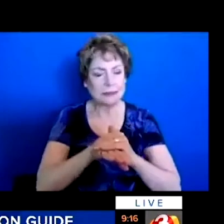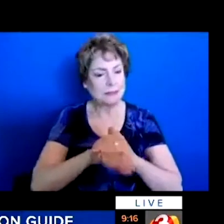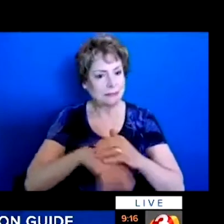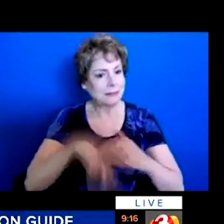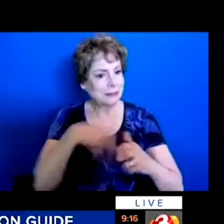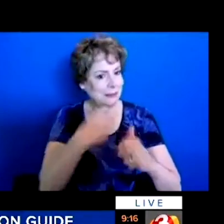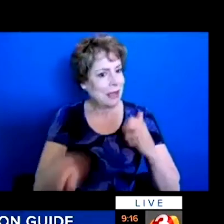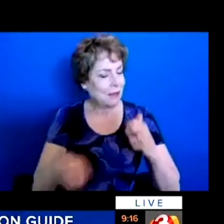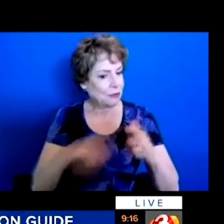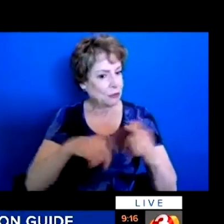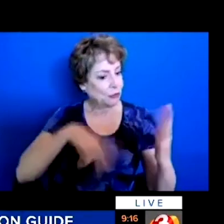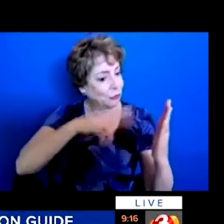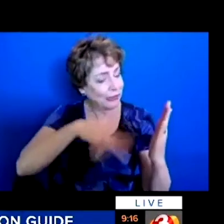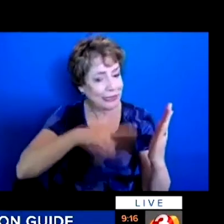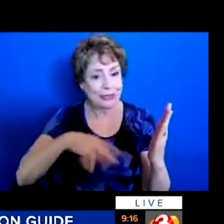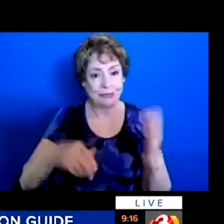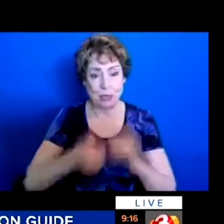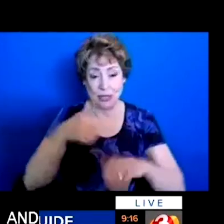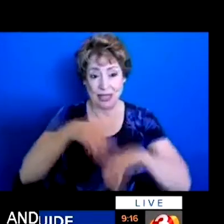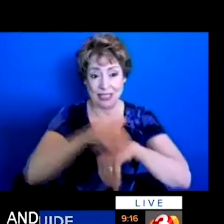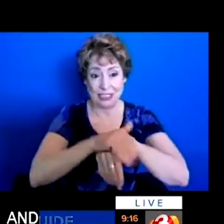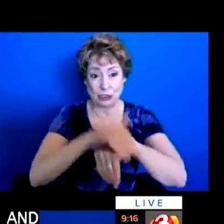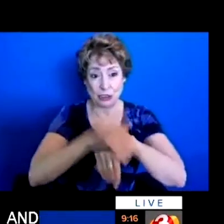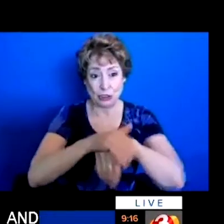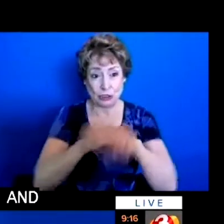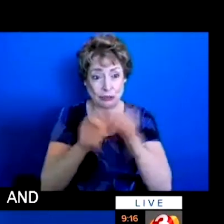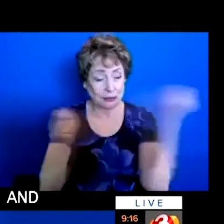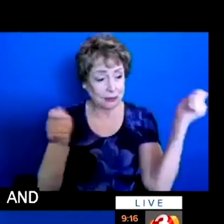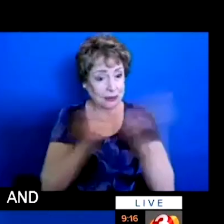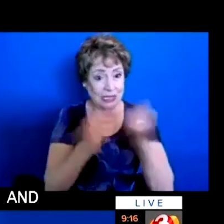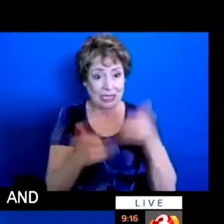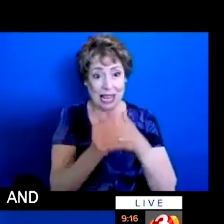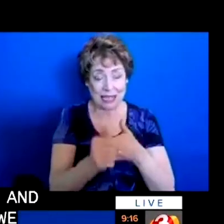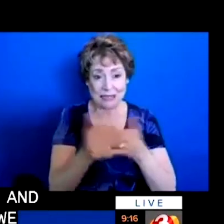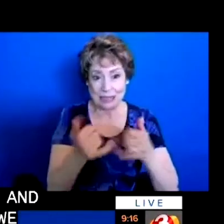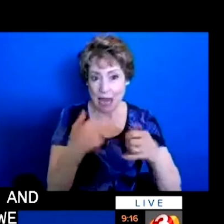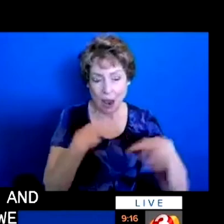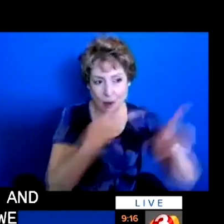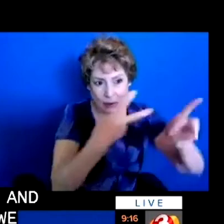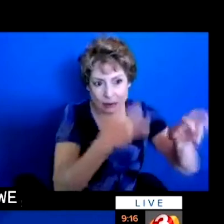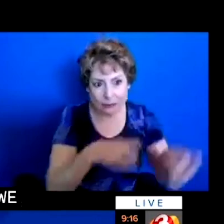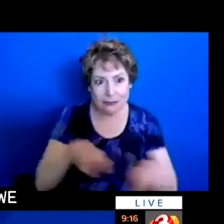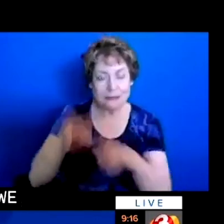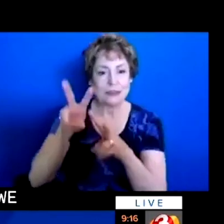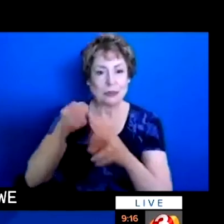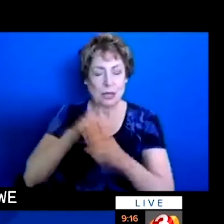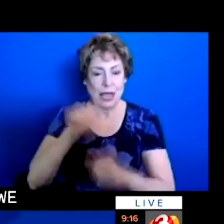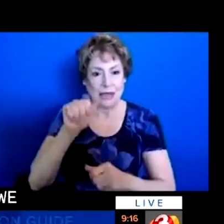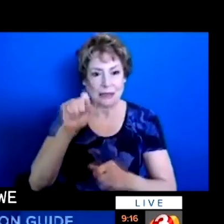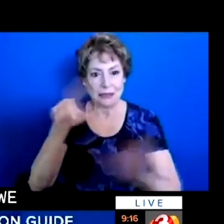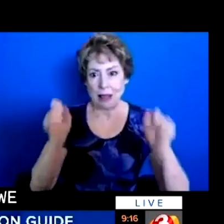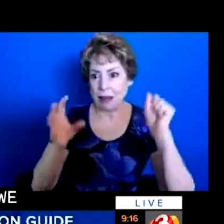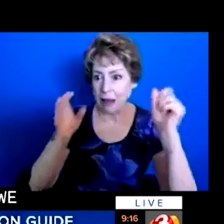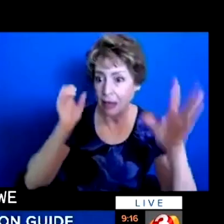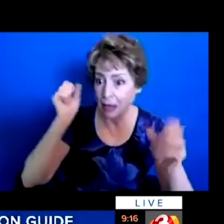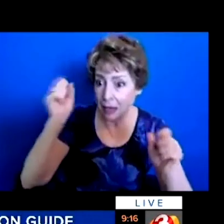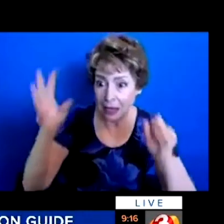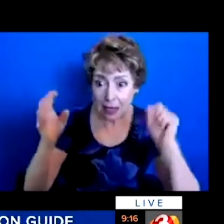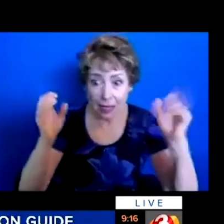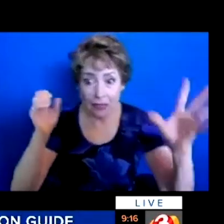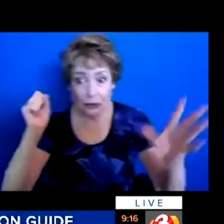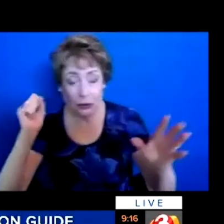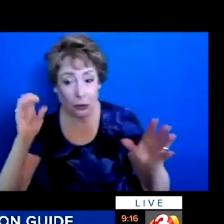for us voting means that we have to have access to the information and most everything is in written